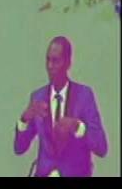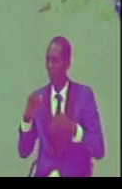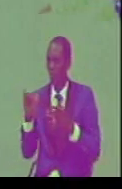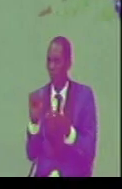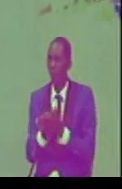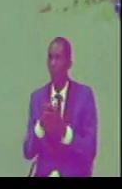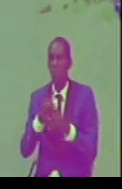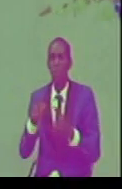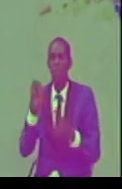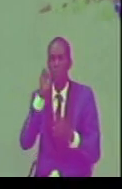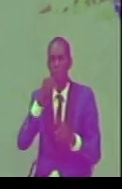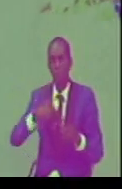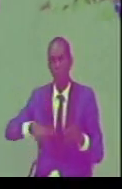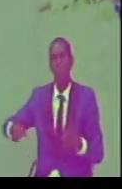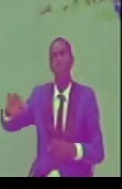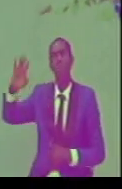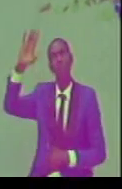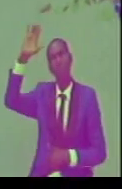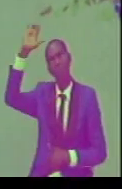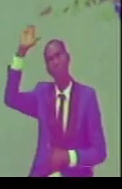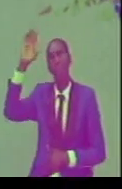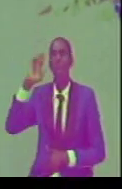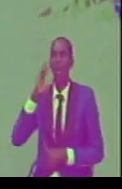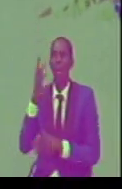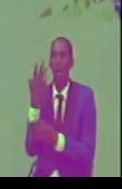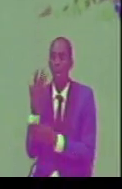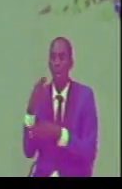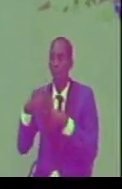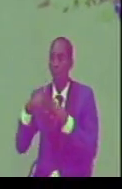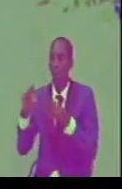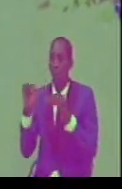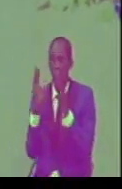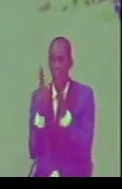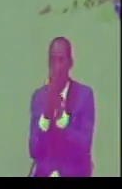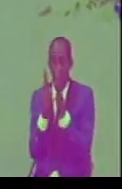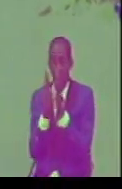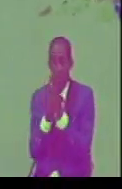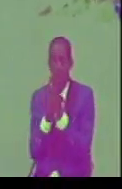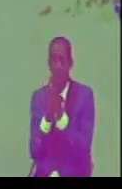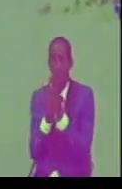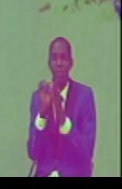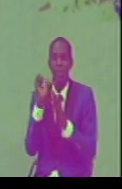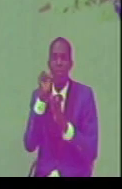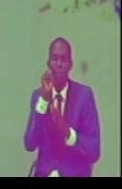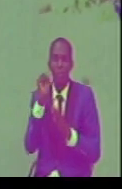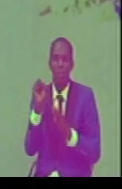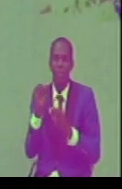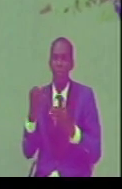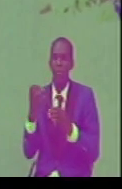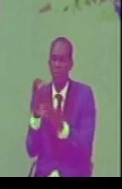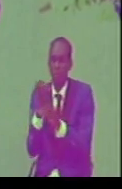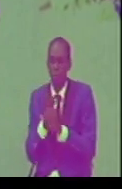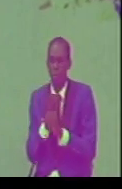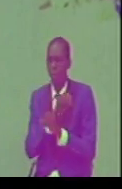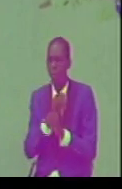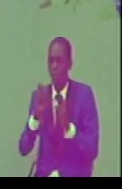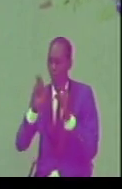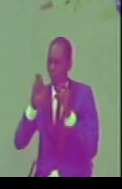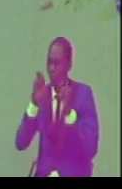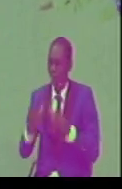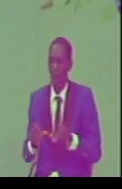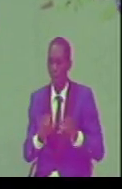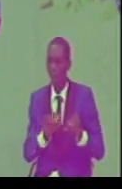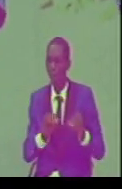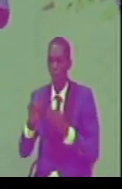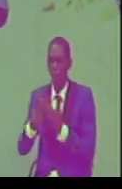I don't have any of that. But I raised my hands up, and after he finished praying, I